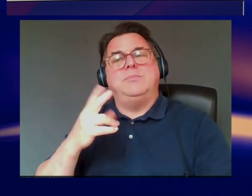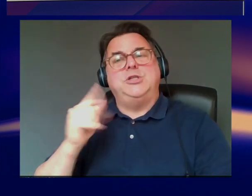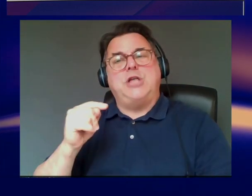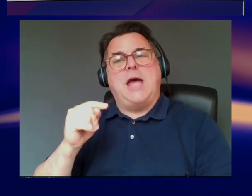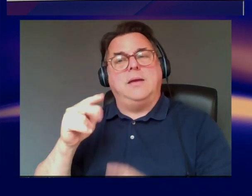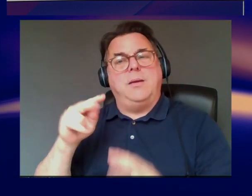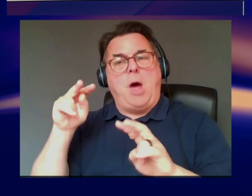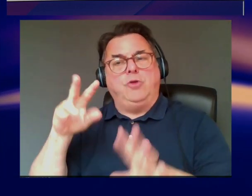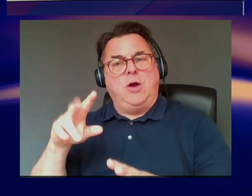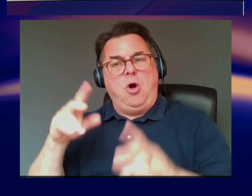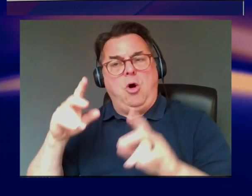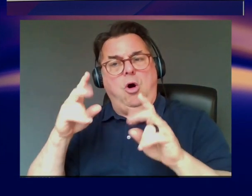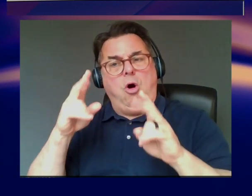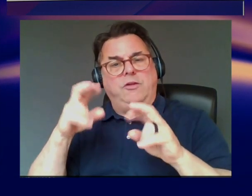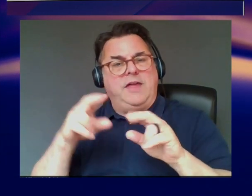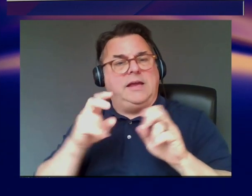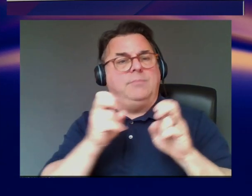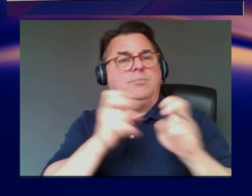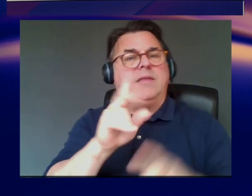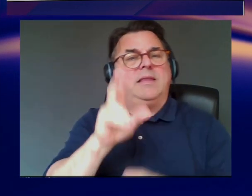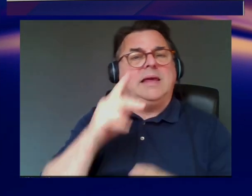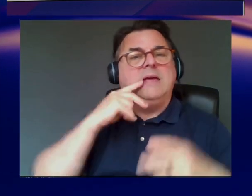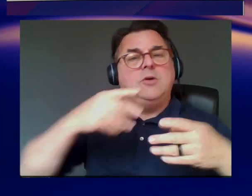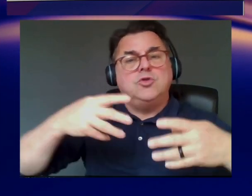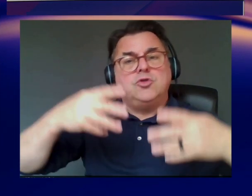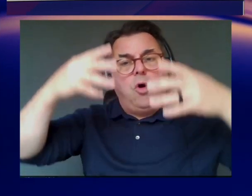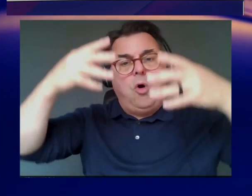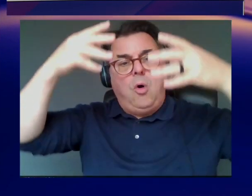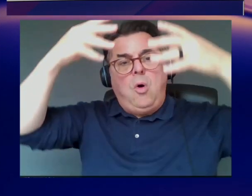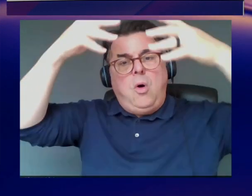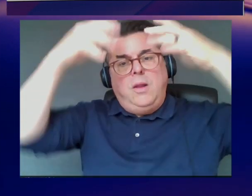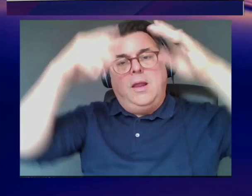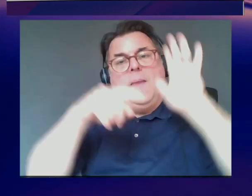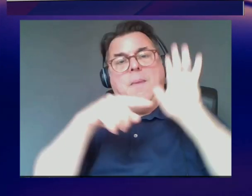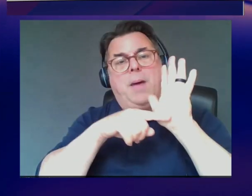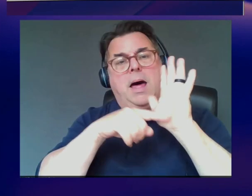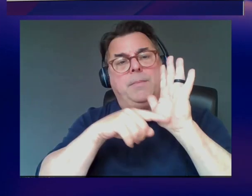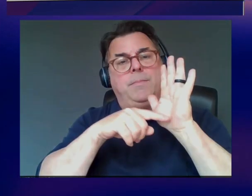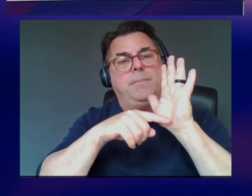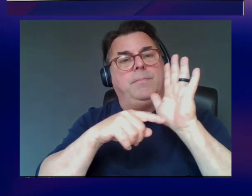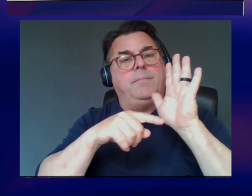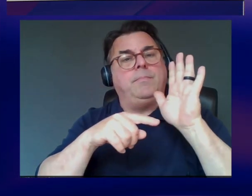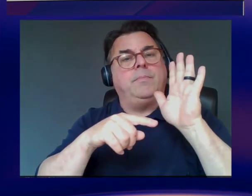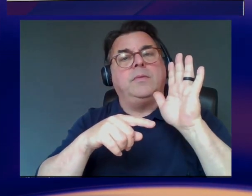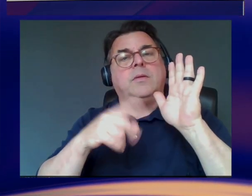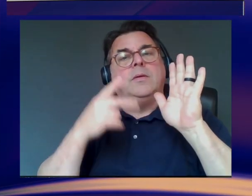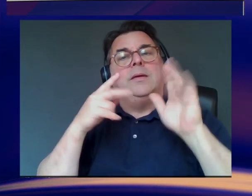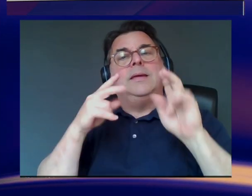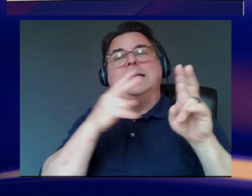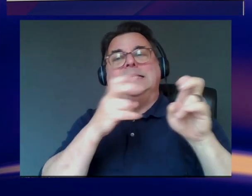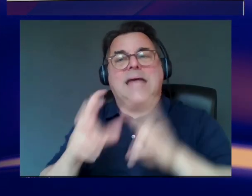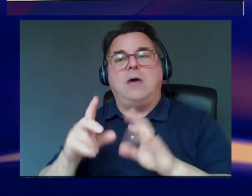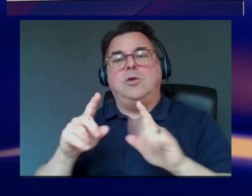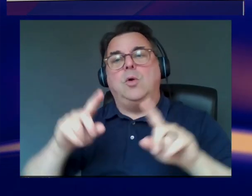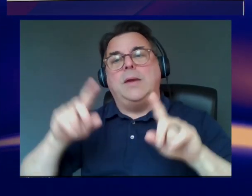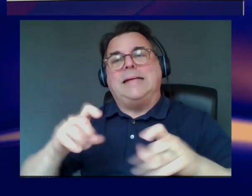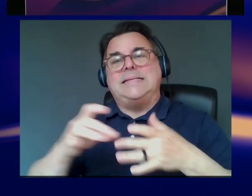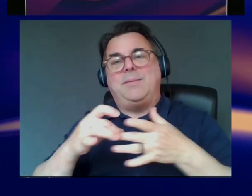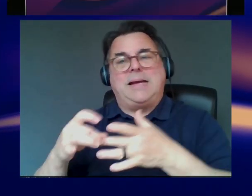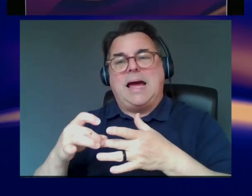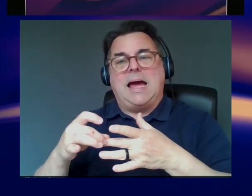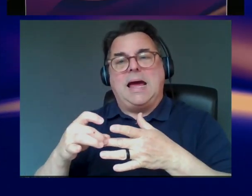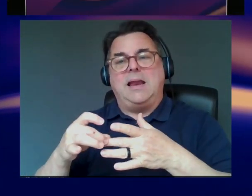fundamental information. We give you resources. We do provide some resources on the AWS Power Hour SysOps landing page,